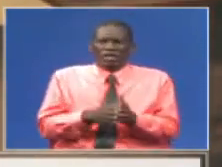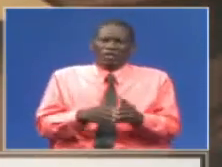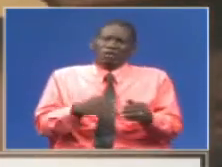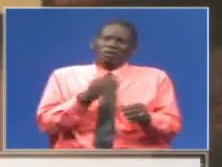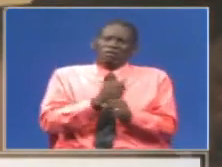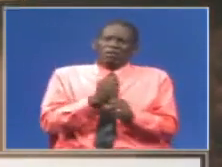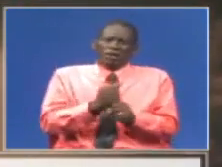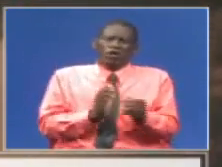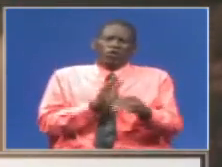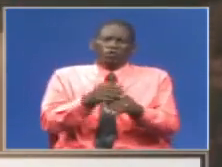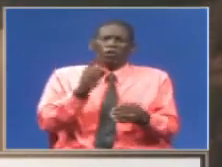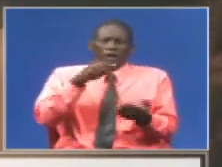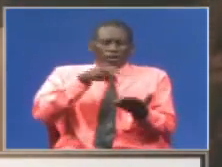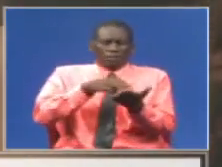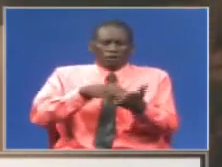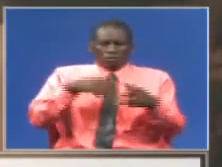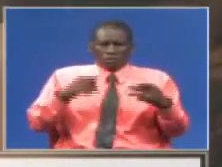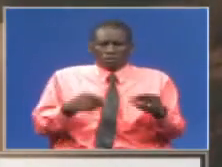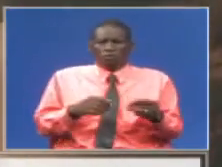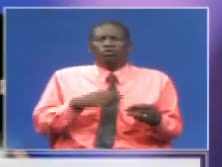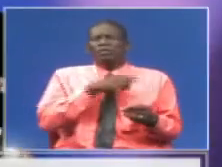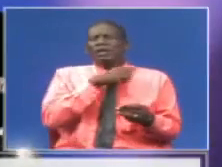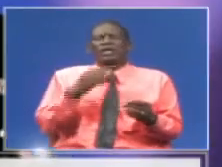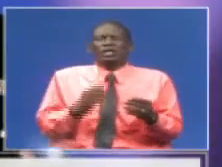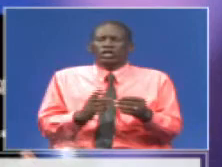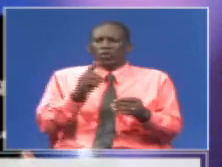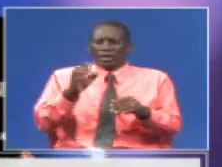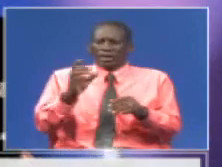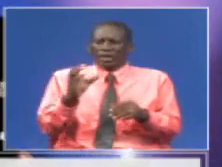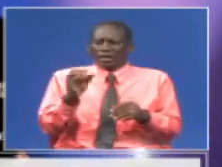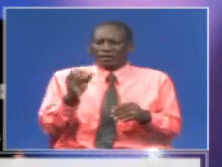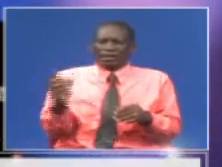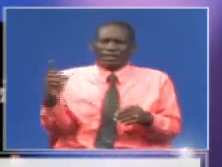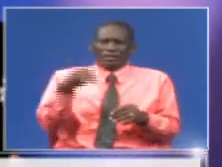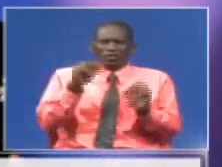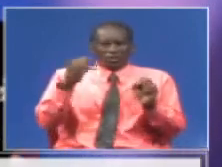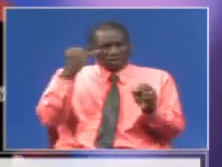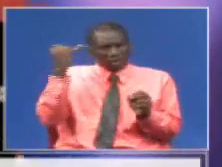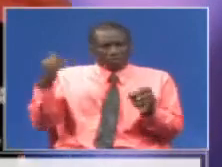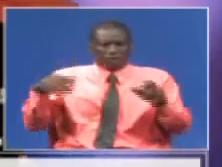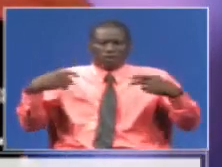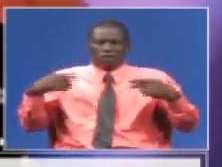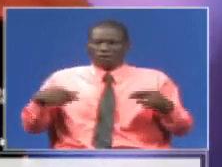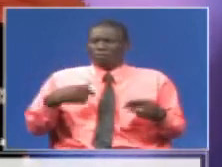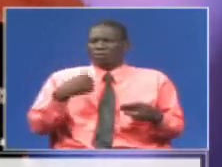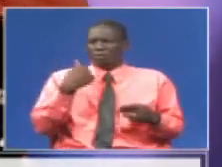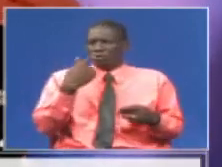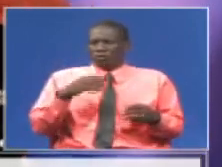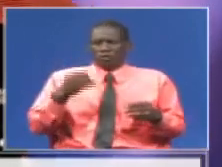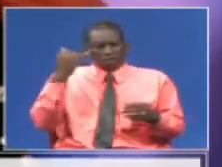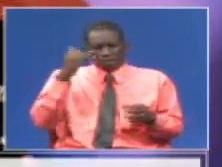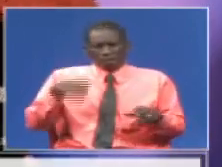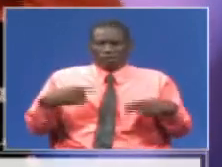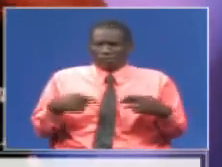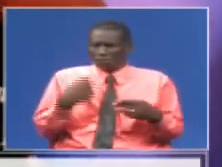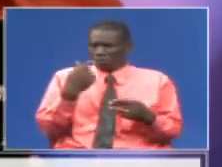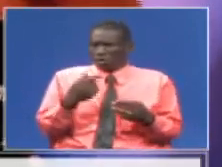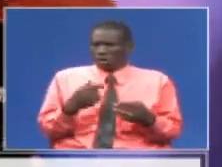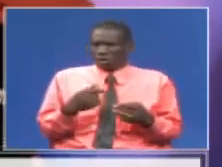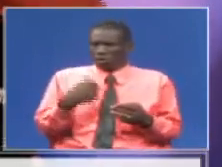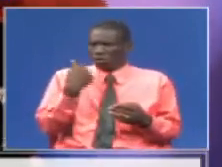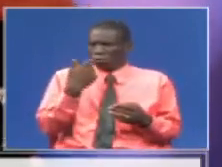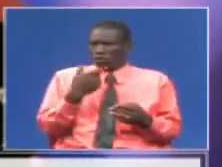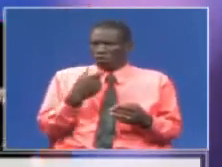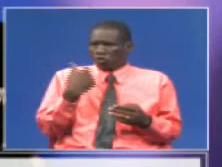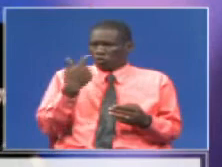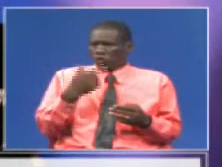people in the span of under 100 days. You can imagine the people who were confronted to this daily,